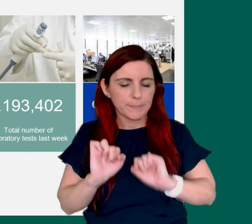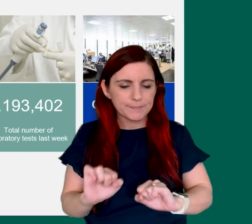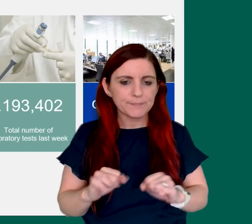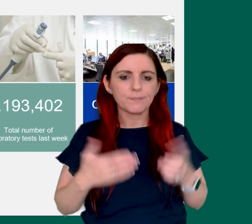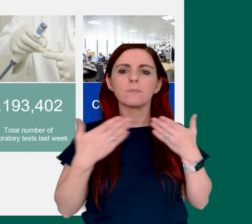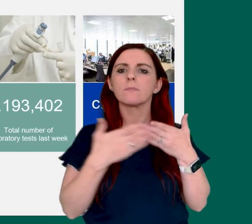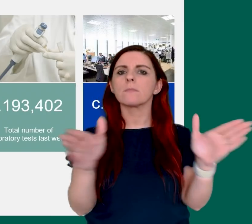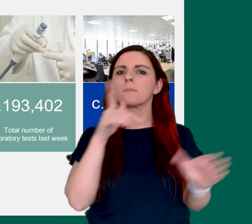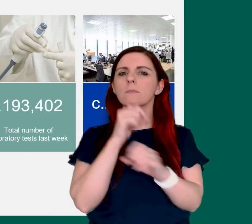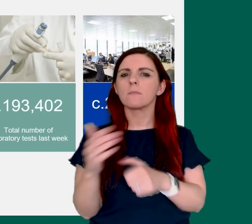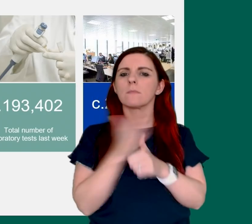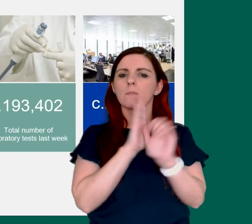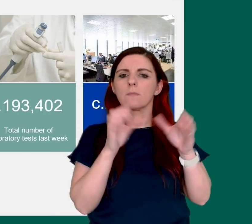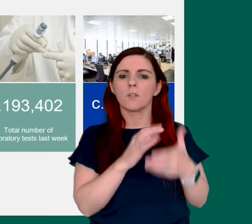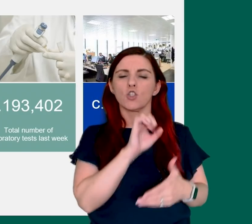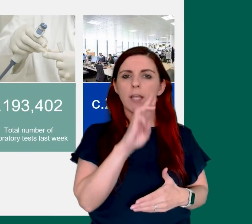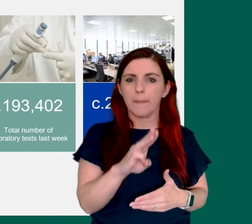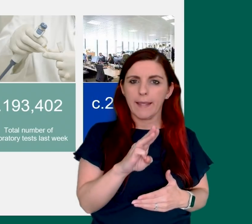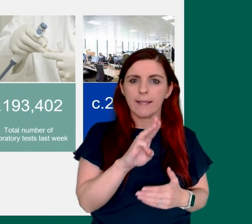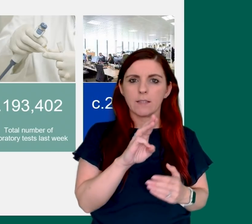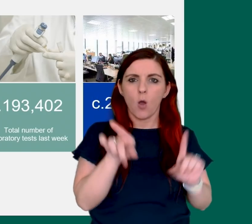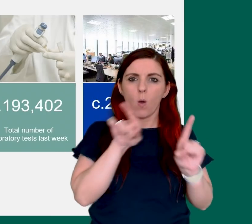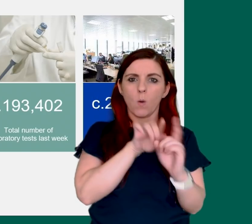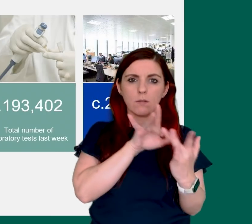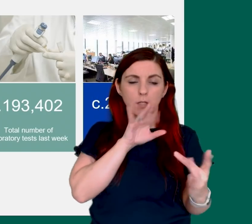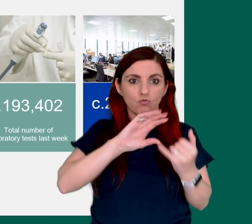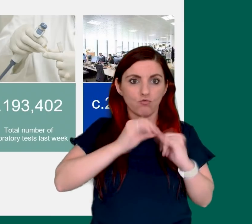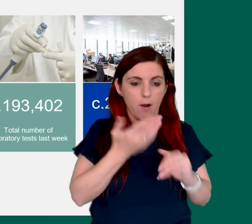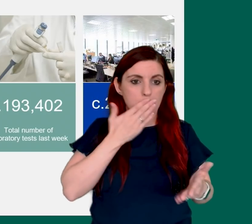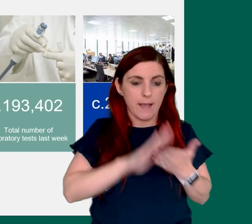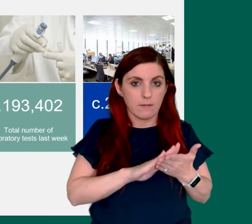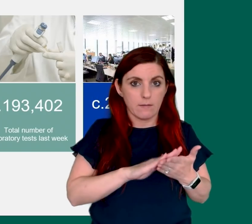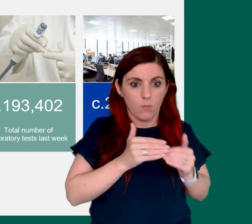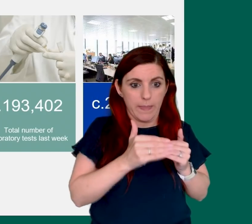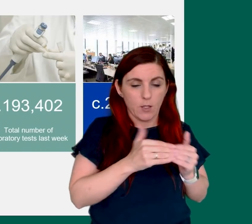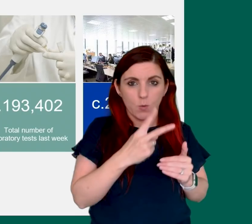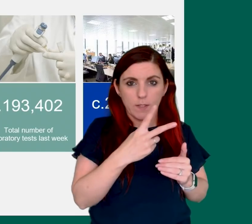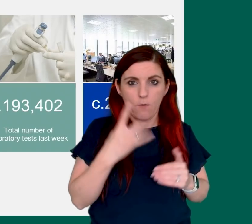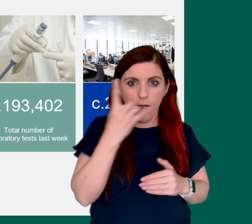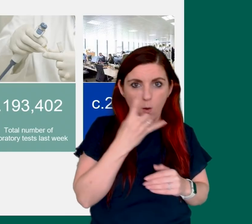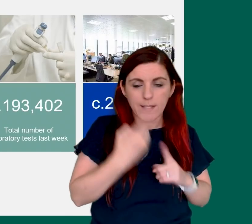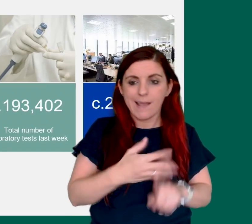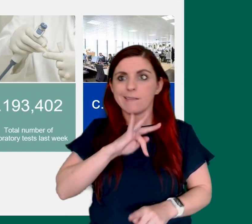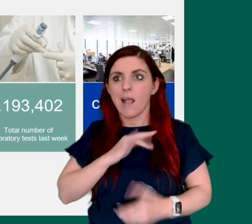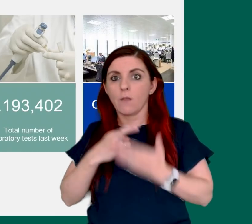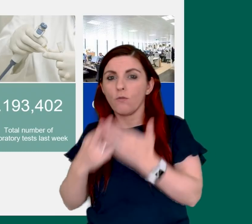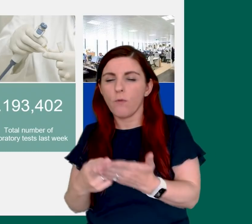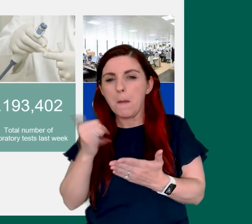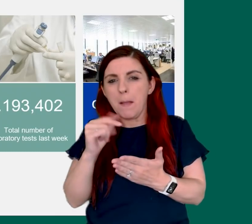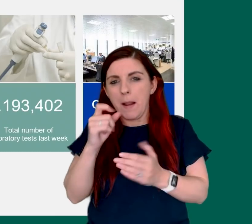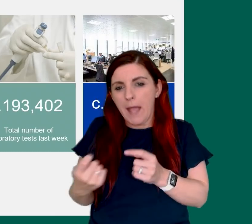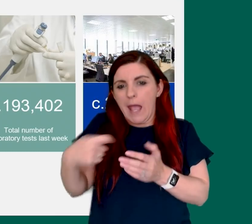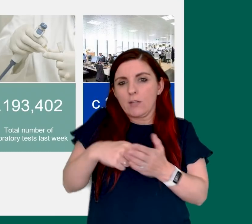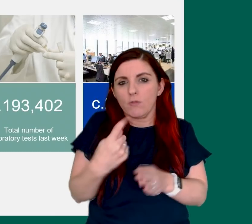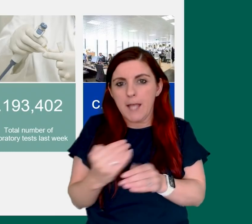terms of the priority groups, GP and close contacts, we're getting to those within 24 hours. Some self-referrals may have to wait longer, again, depending on any day.